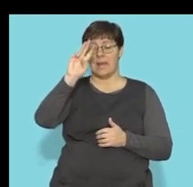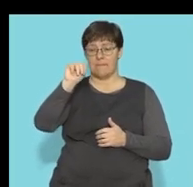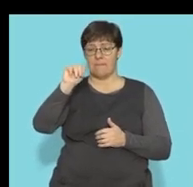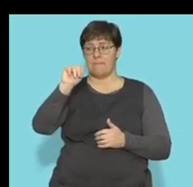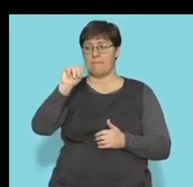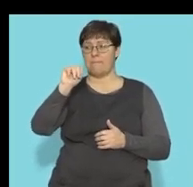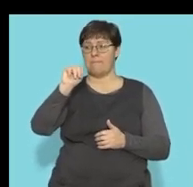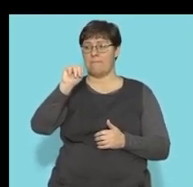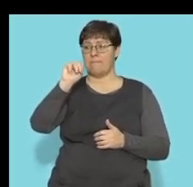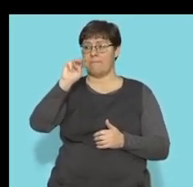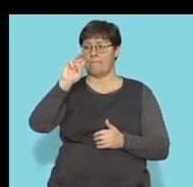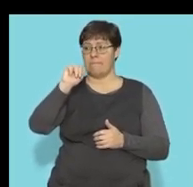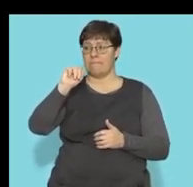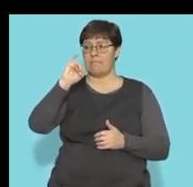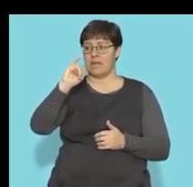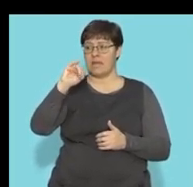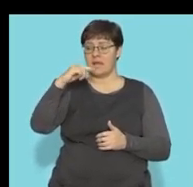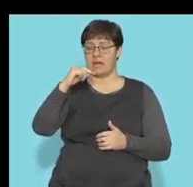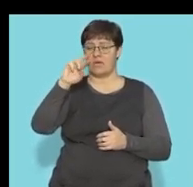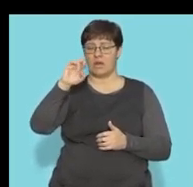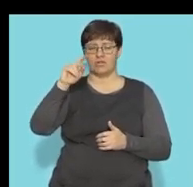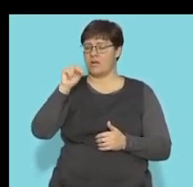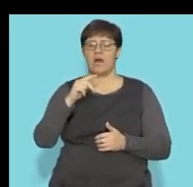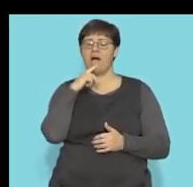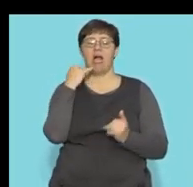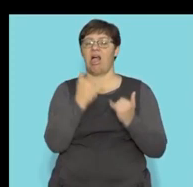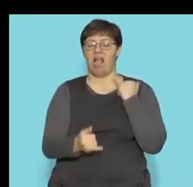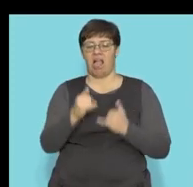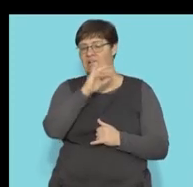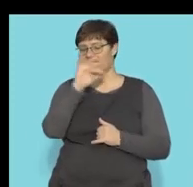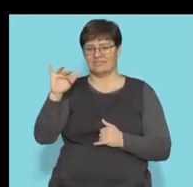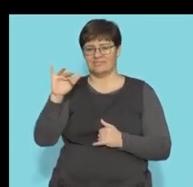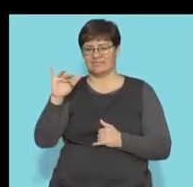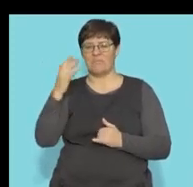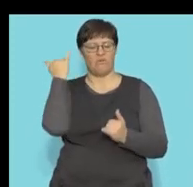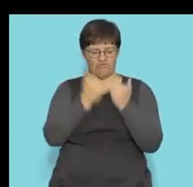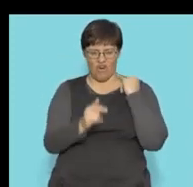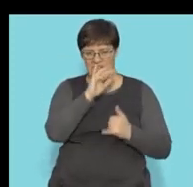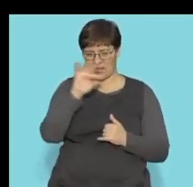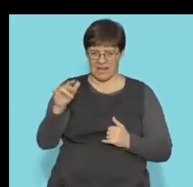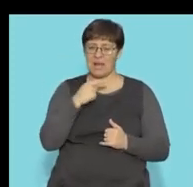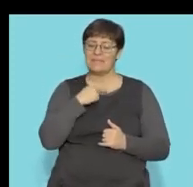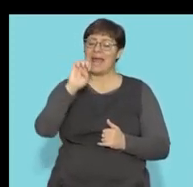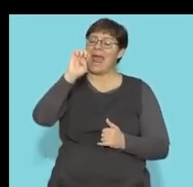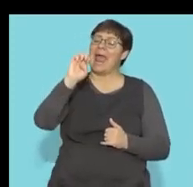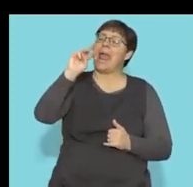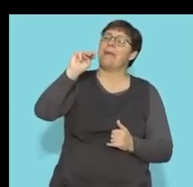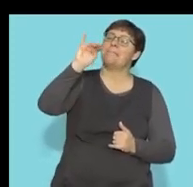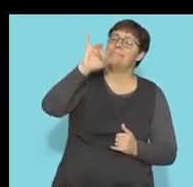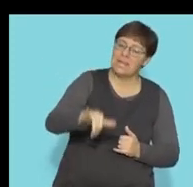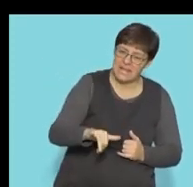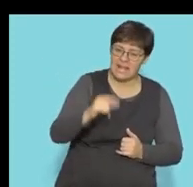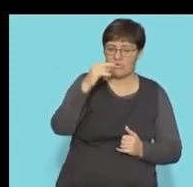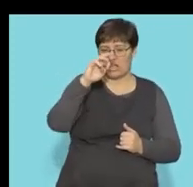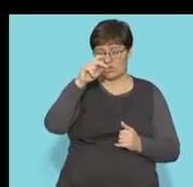my term and I say, oh my word, I've written immigration because I checked it.